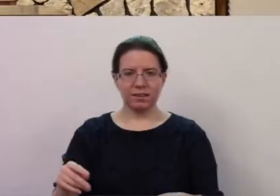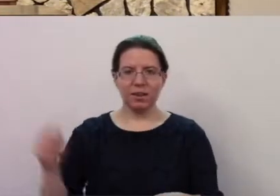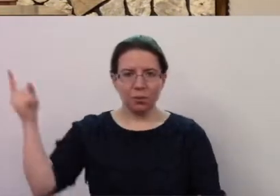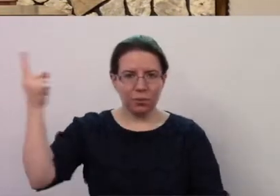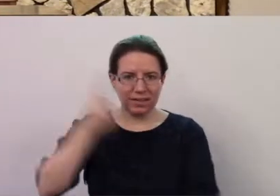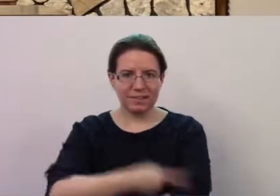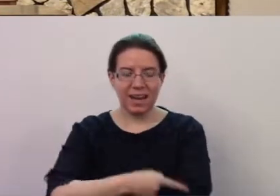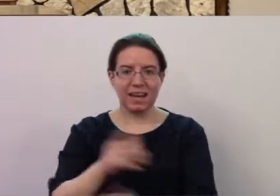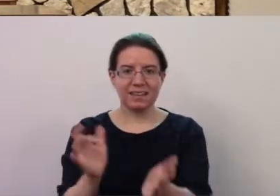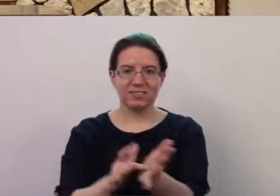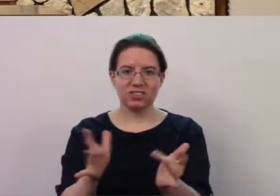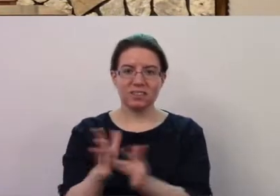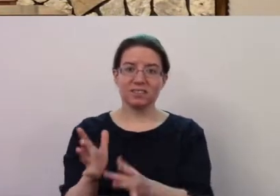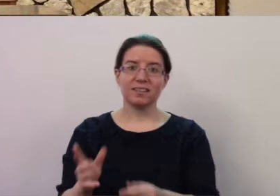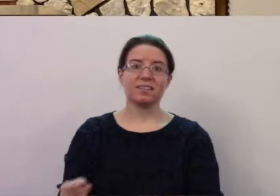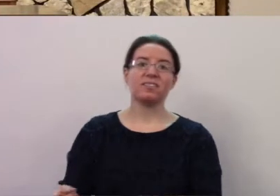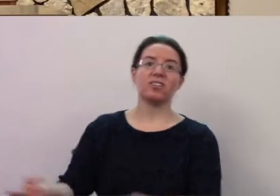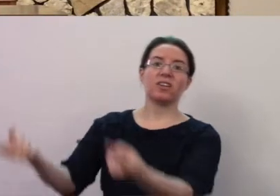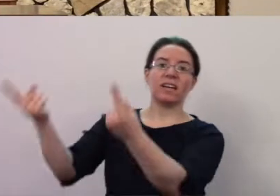come in like manner.